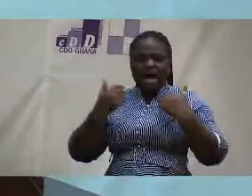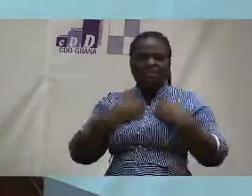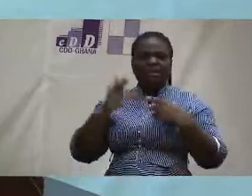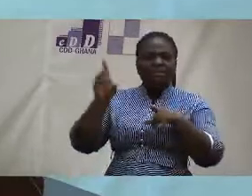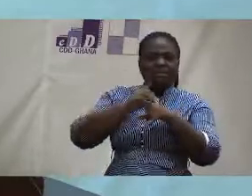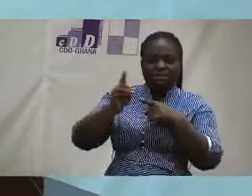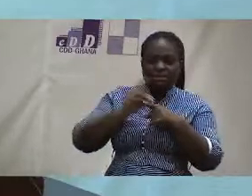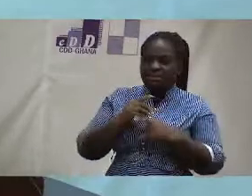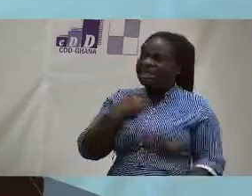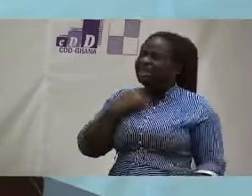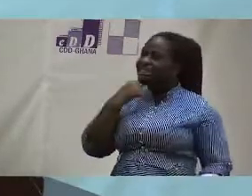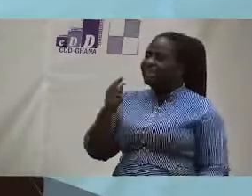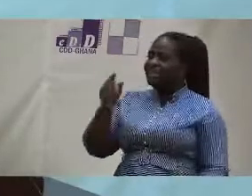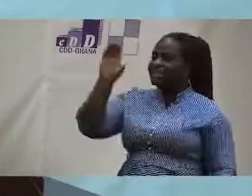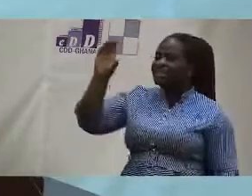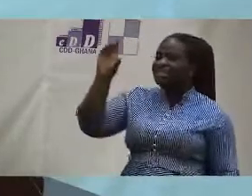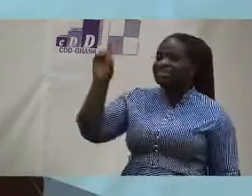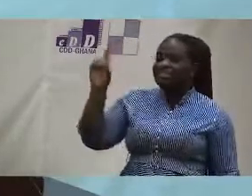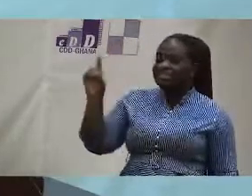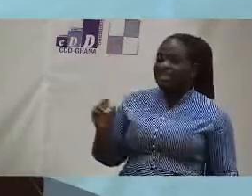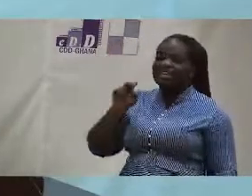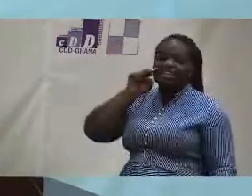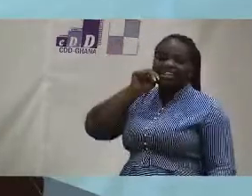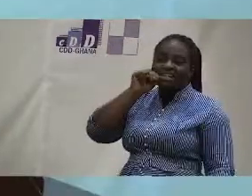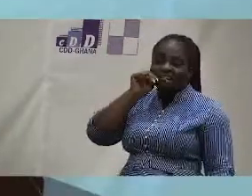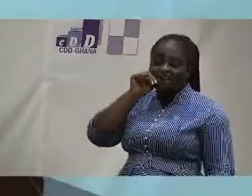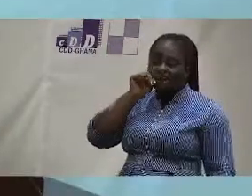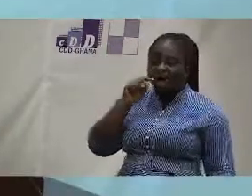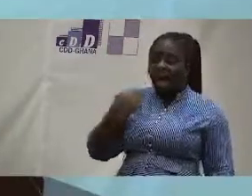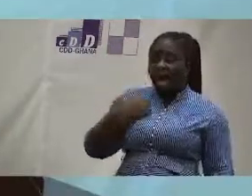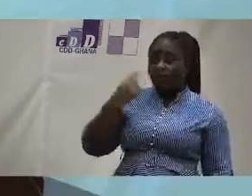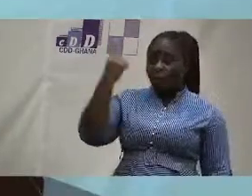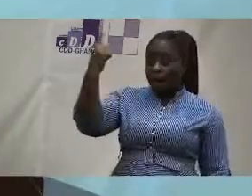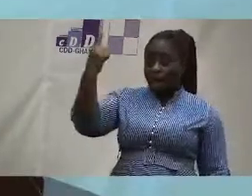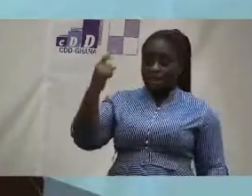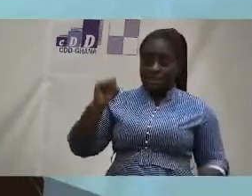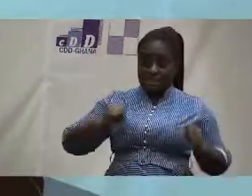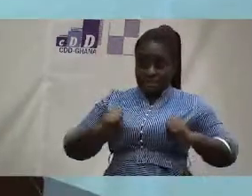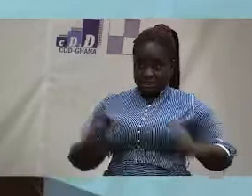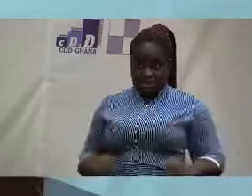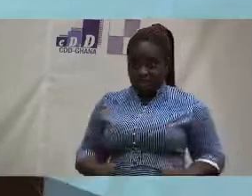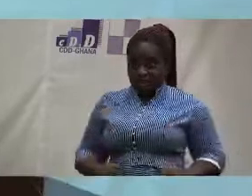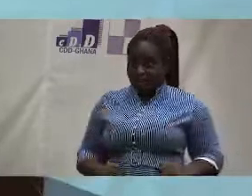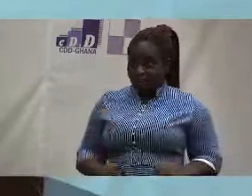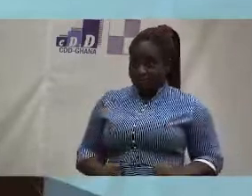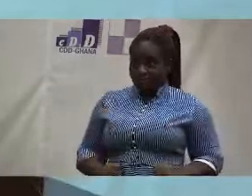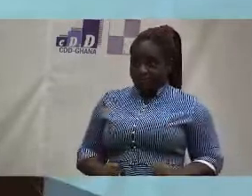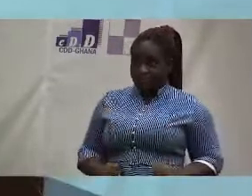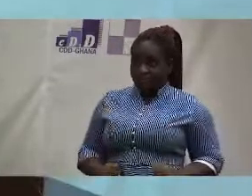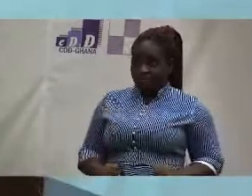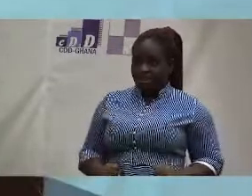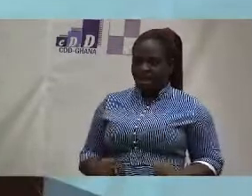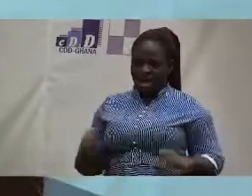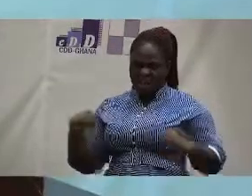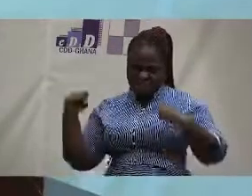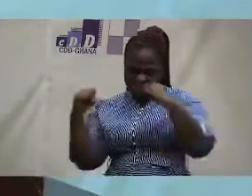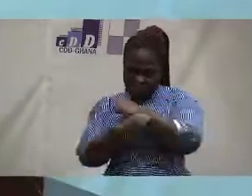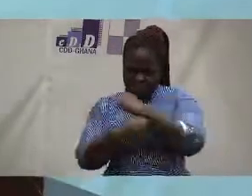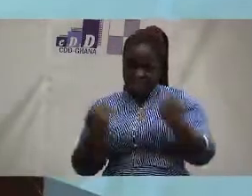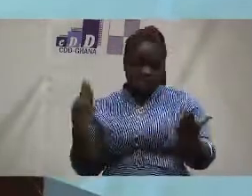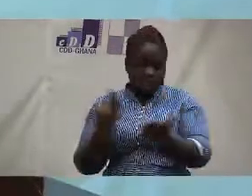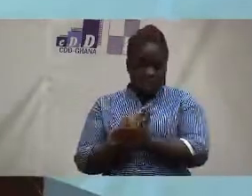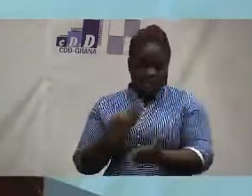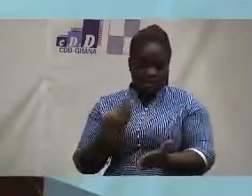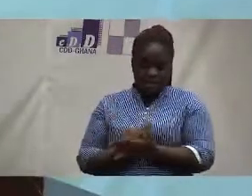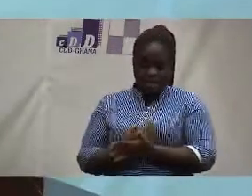duties. I tell you, at the CDD in Nigeria, we have one staff whose main responsibility is to file with the Financial